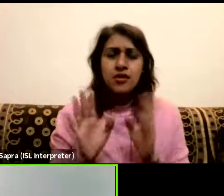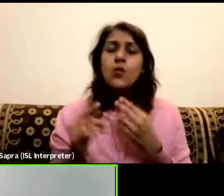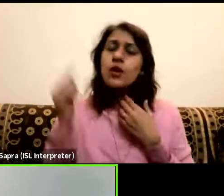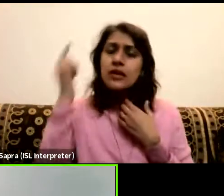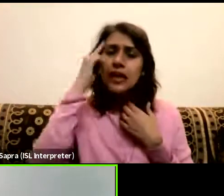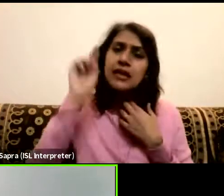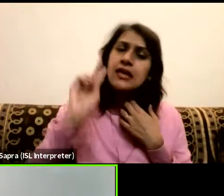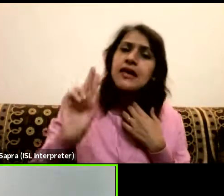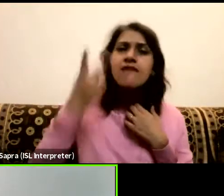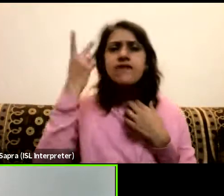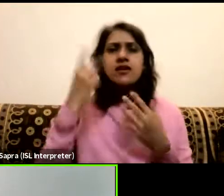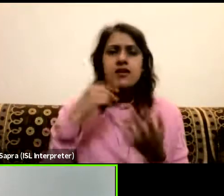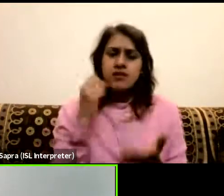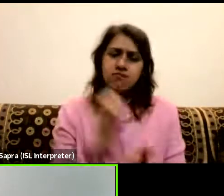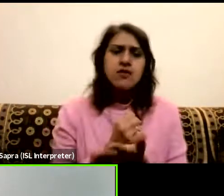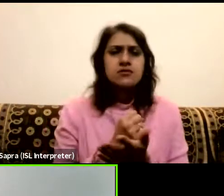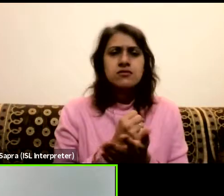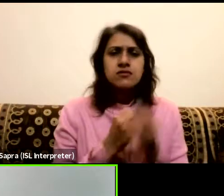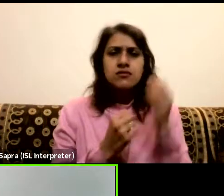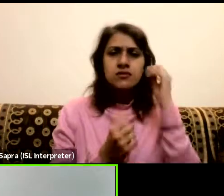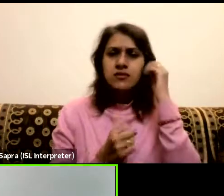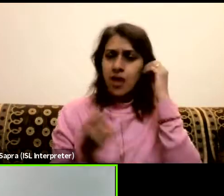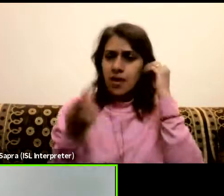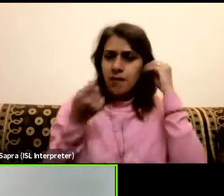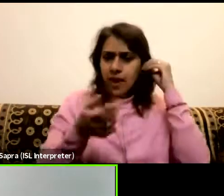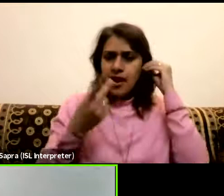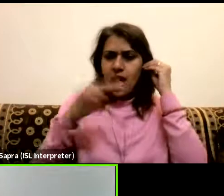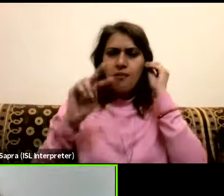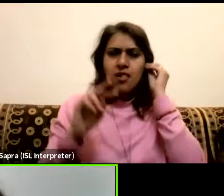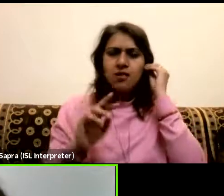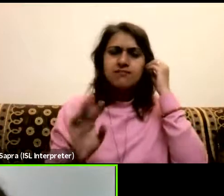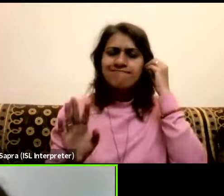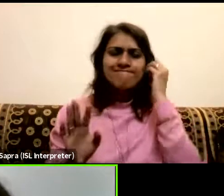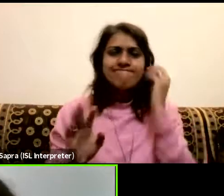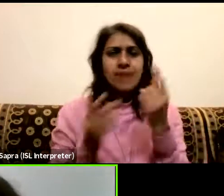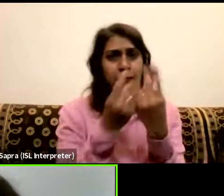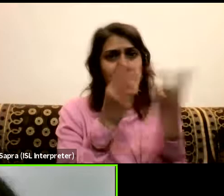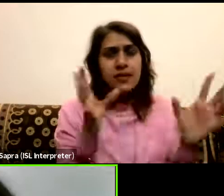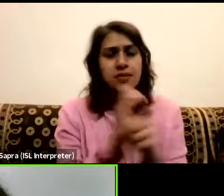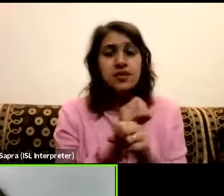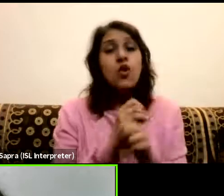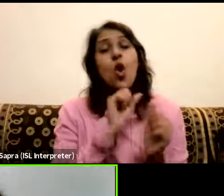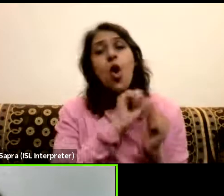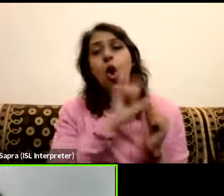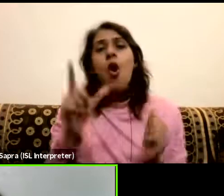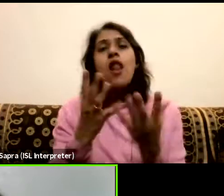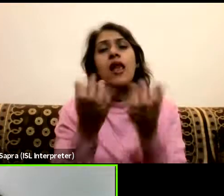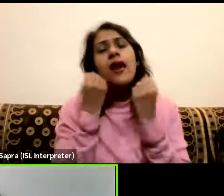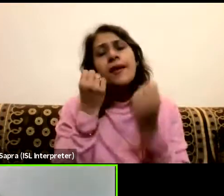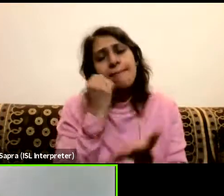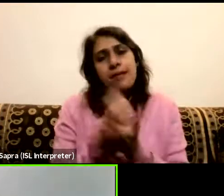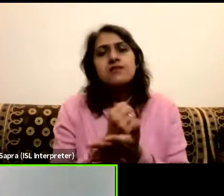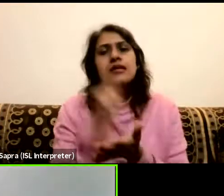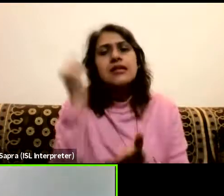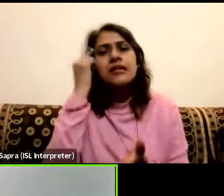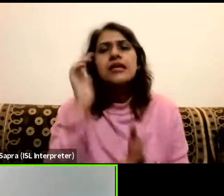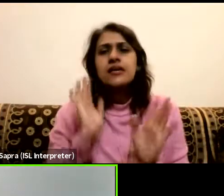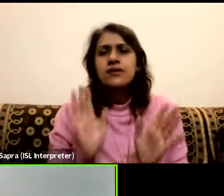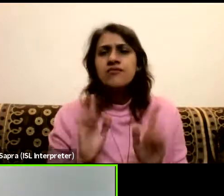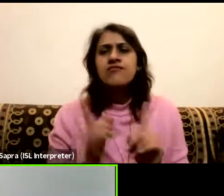differently in this situation. And that is something that we need to do perhaps even now.